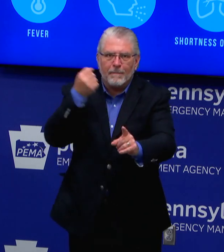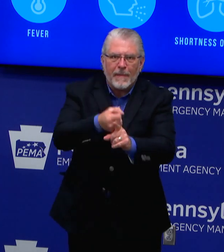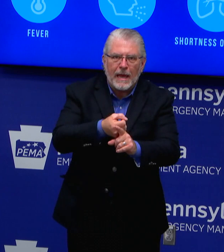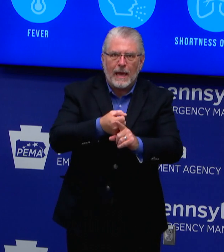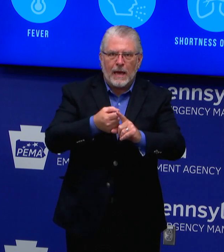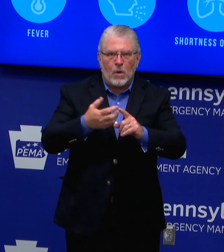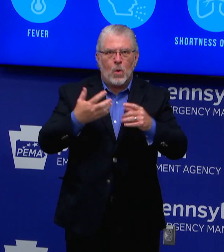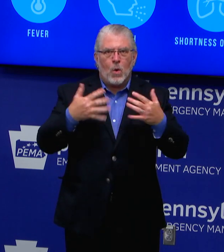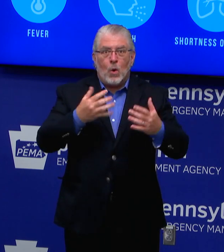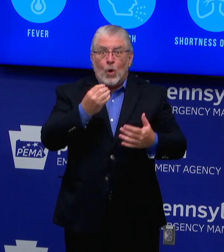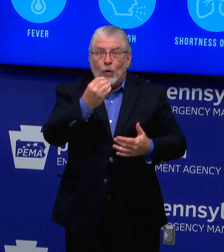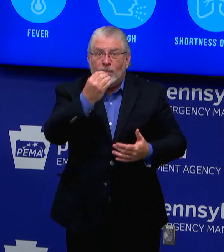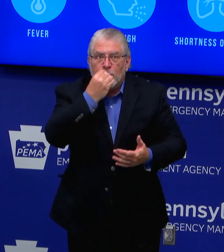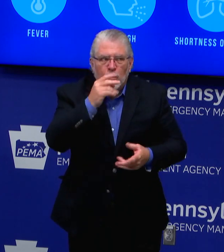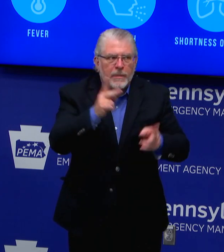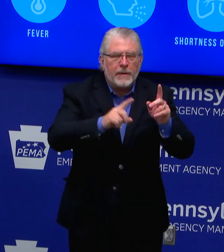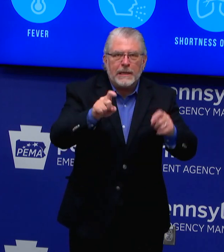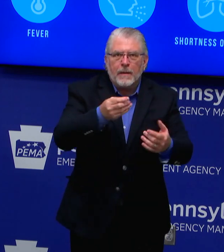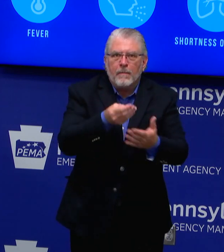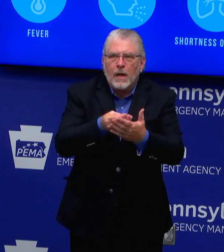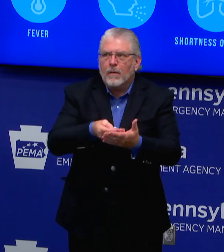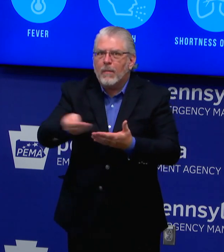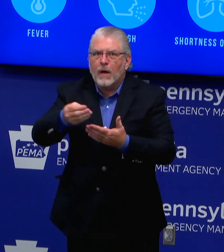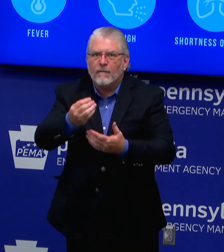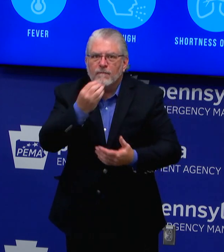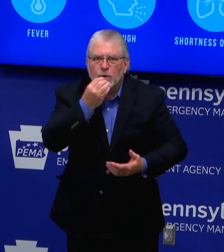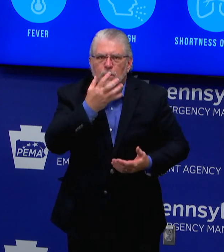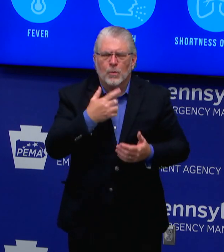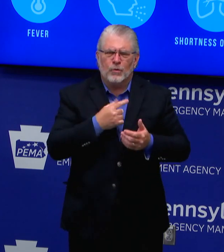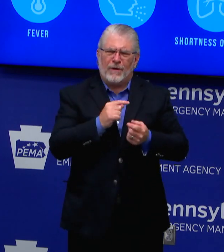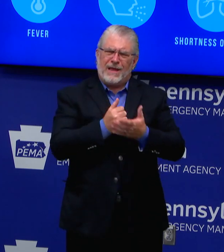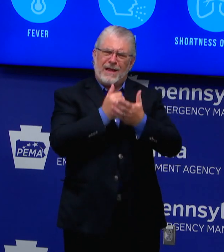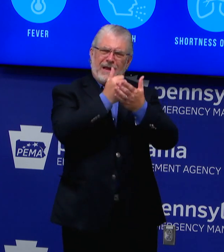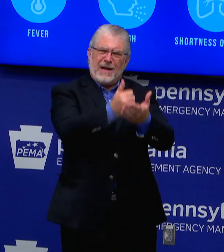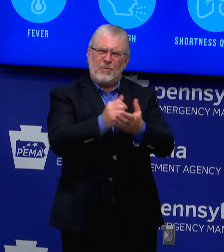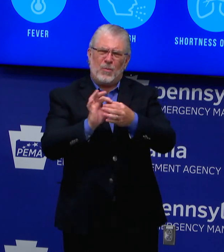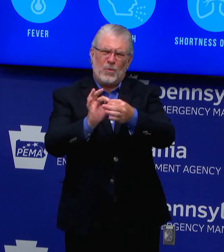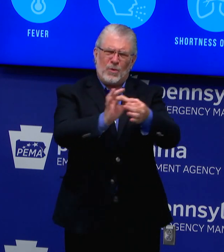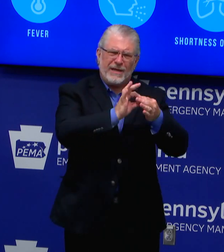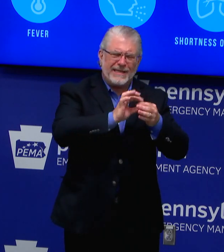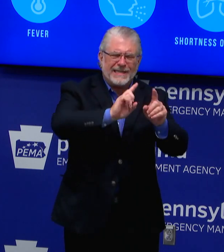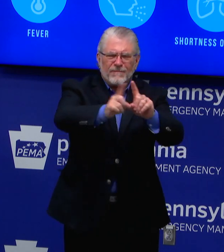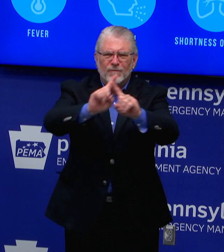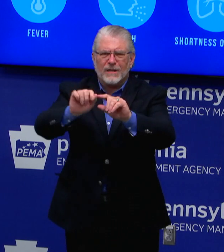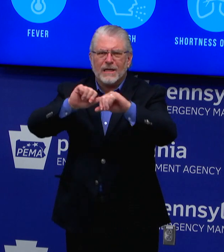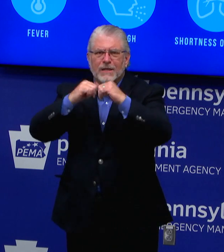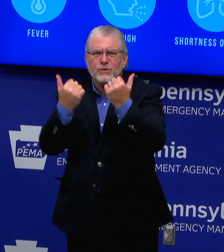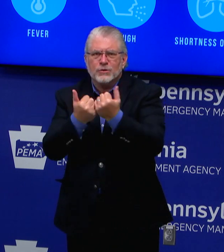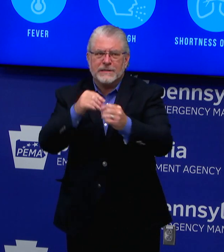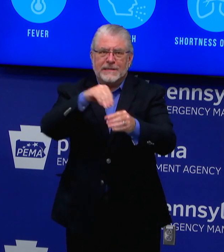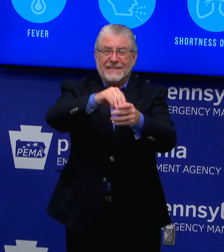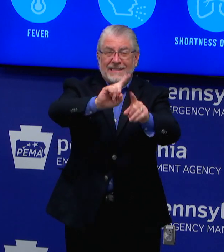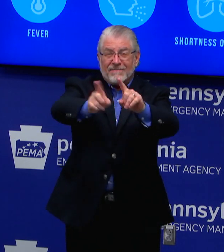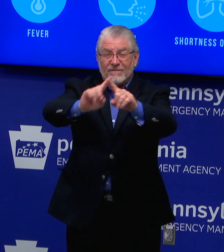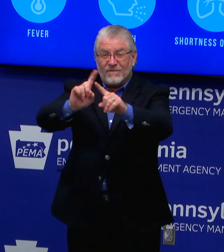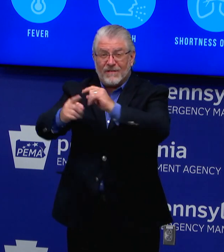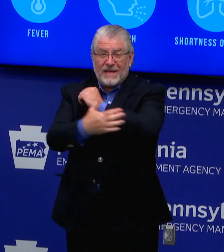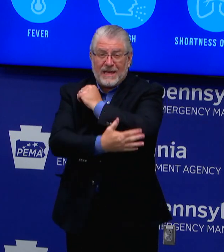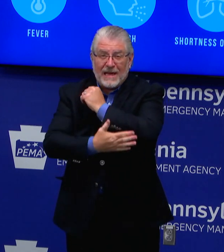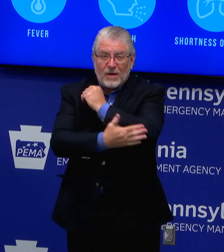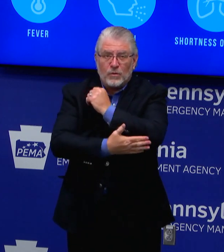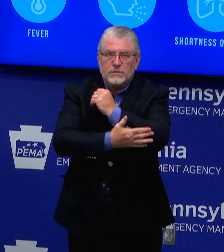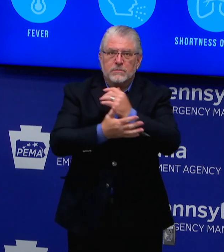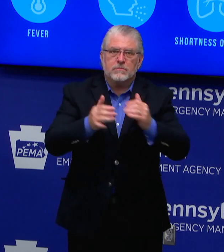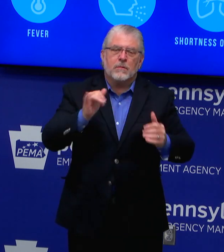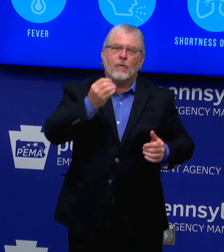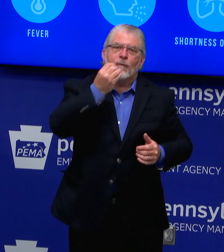security. So our agency has coordinated across multiple agencies and counties and food banks to be able to assure that we have adequate personnel to